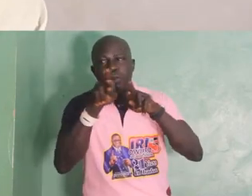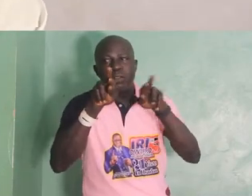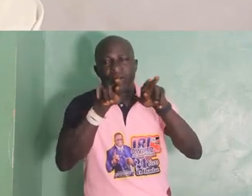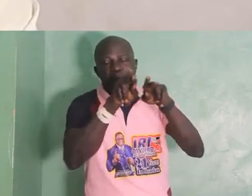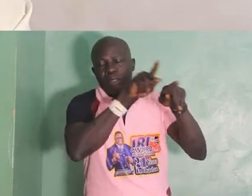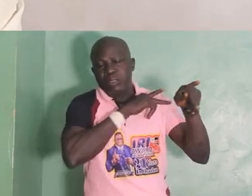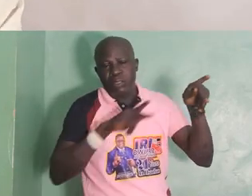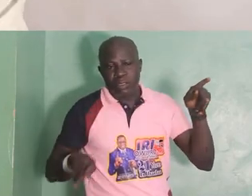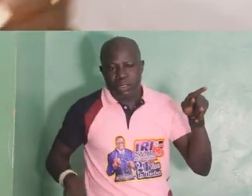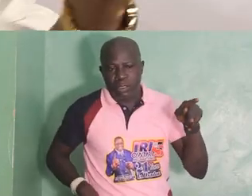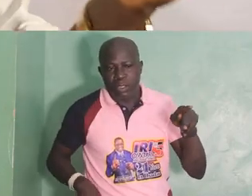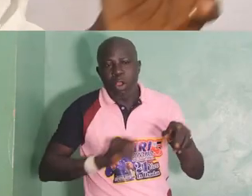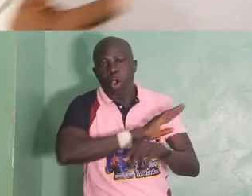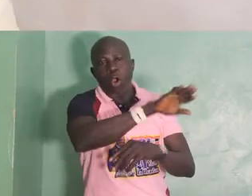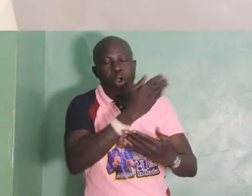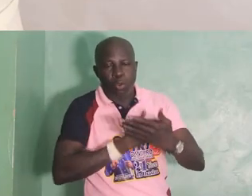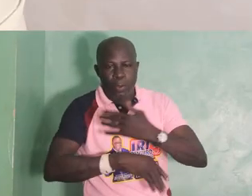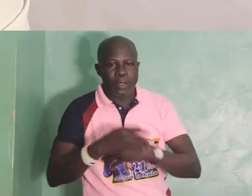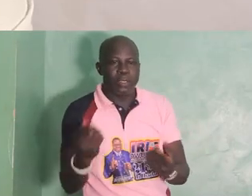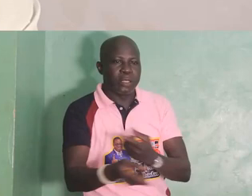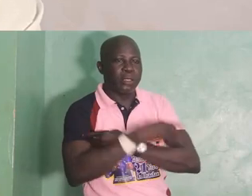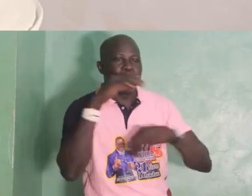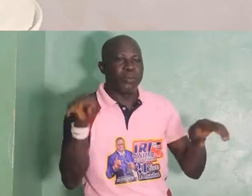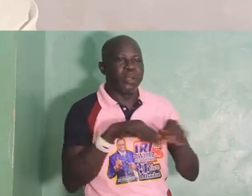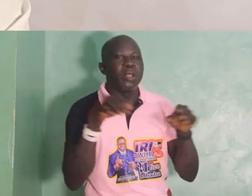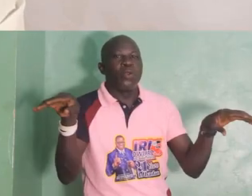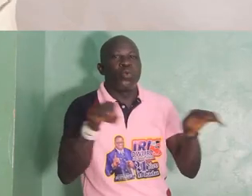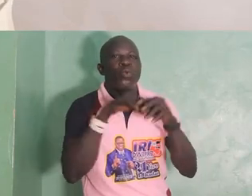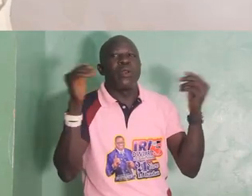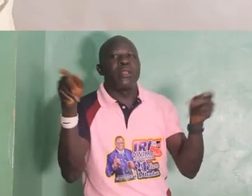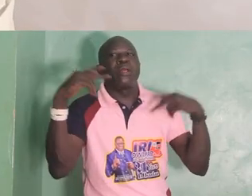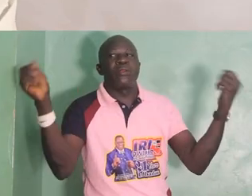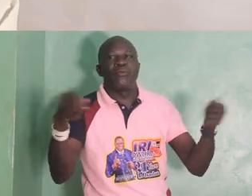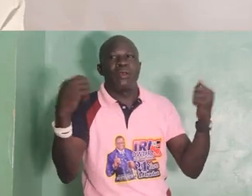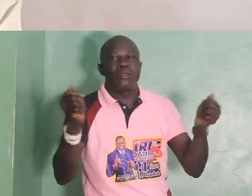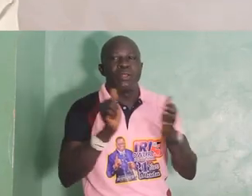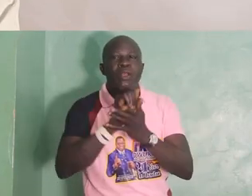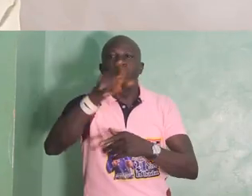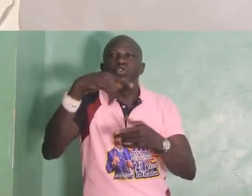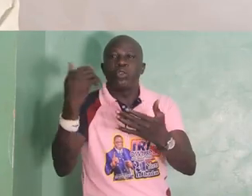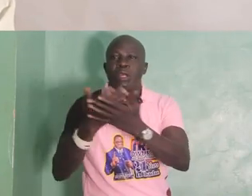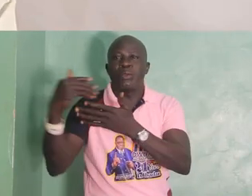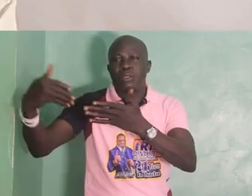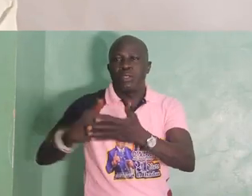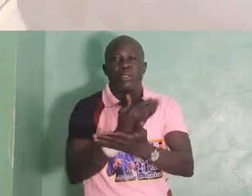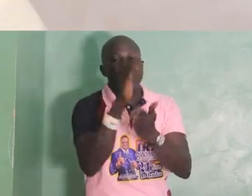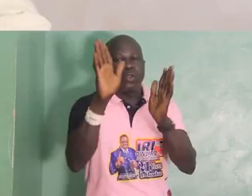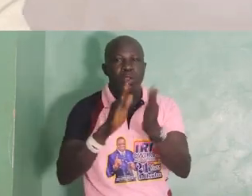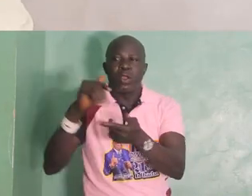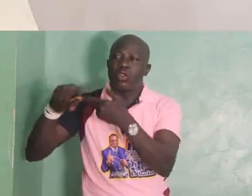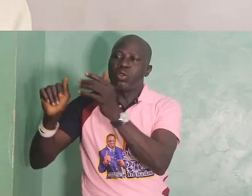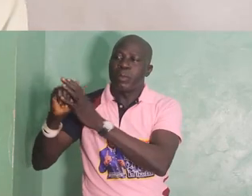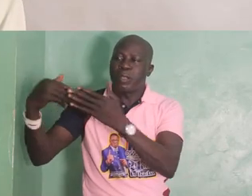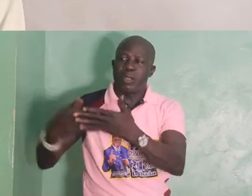Shebioba. And you reign as king. All to the brother celebrate. People celebrate wedding anniversary. Those are doing